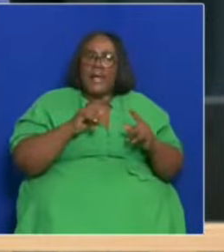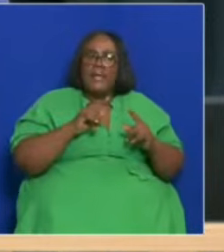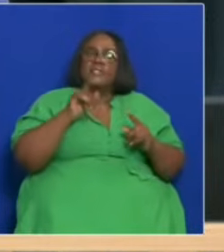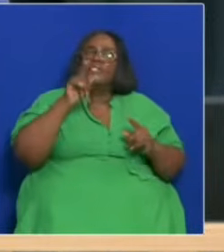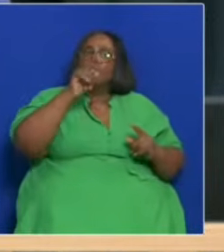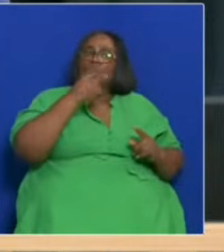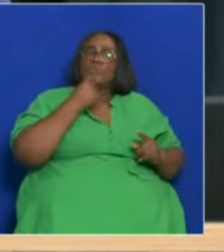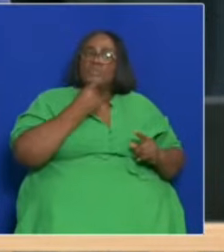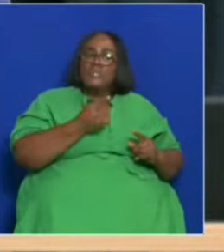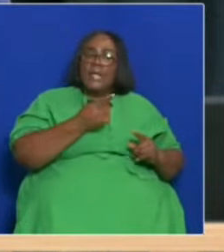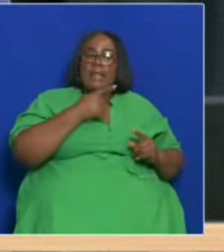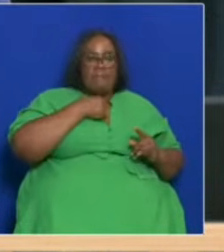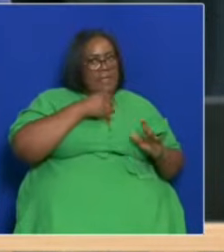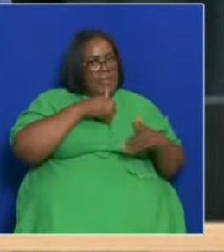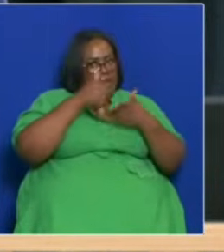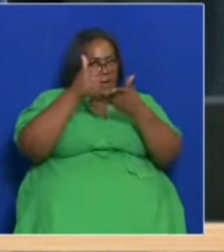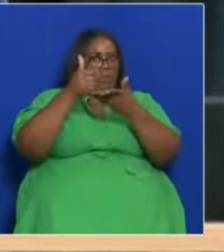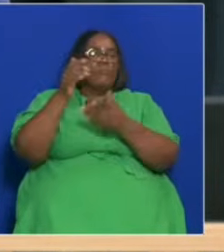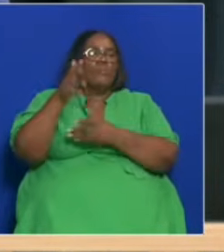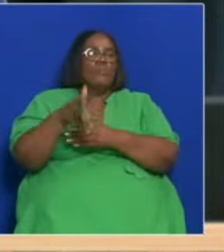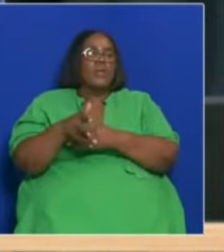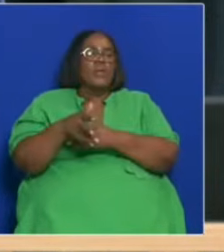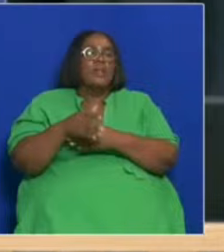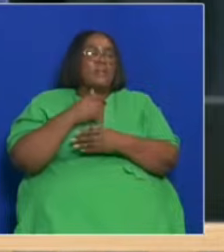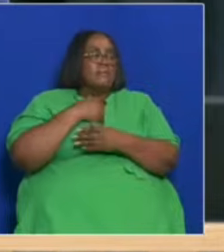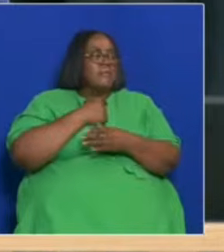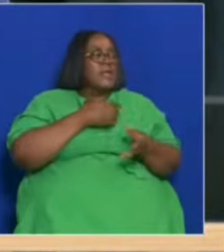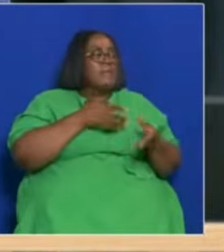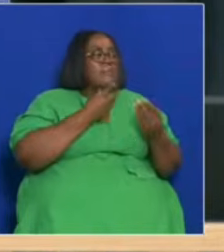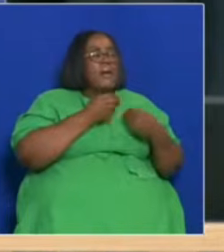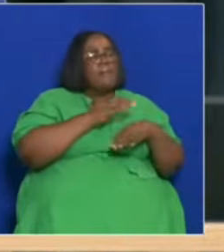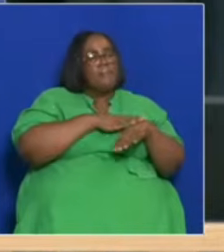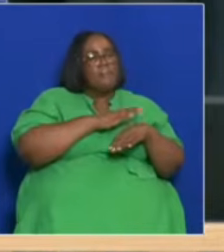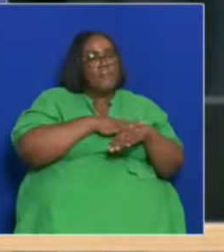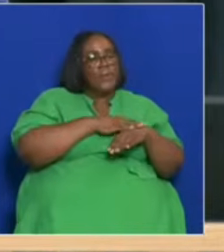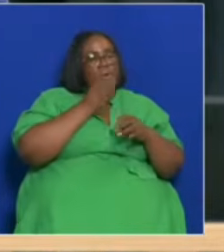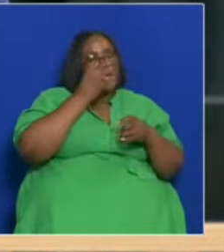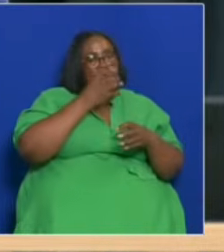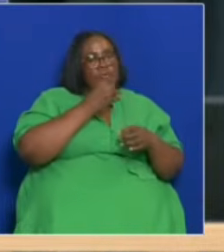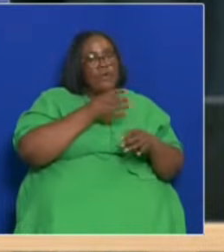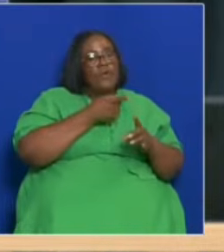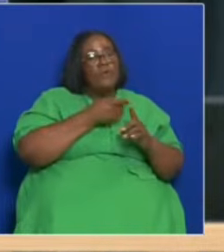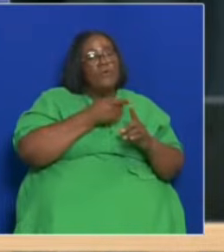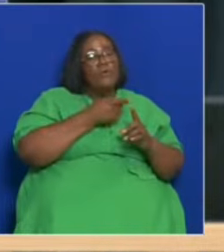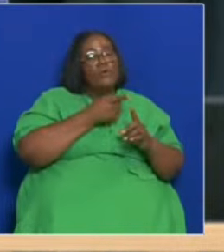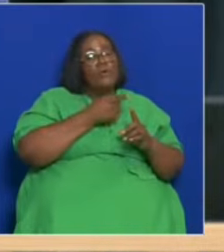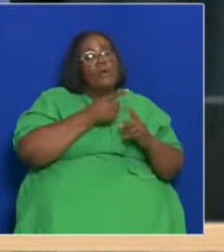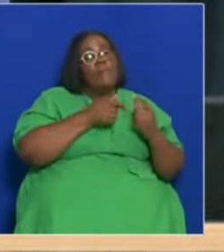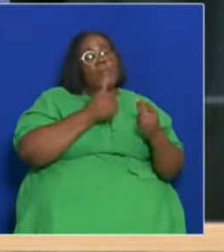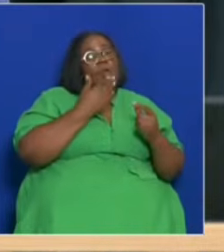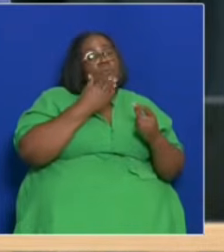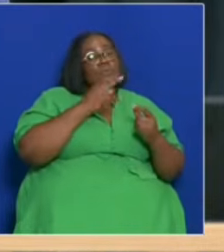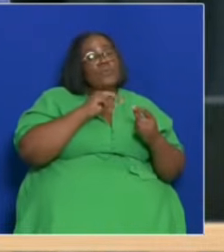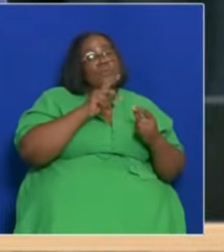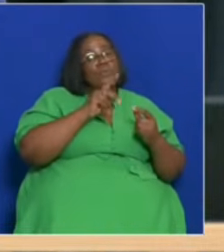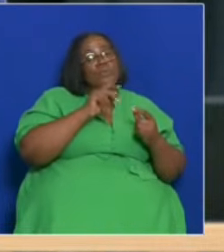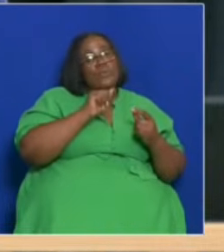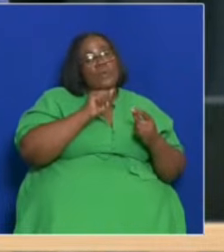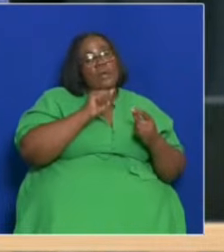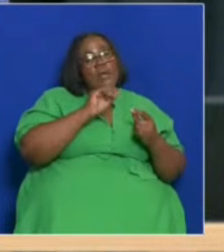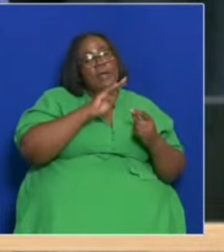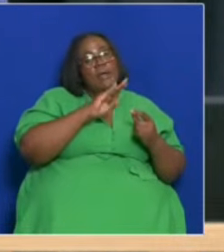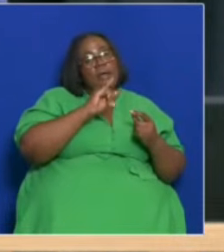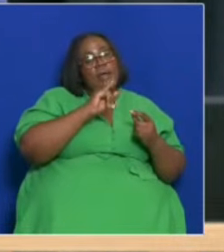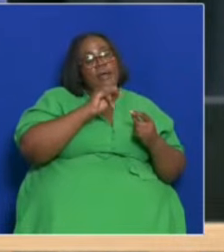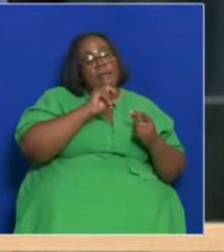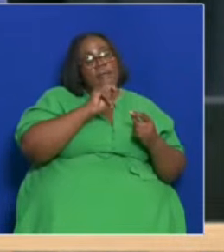you. Let me get you dead on Nkabinde to show the minister that he's not the person we should be